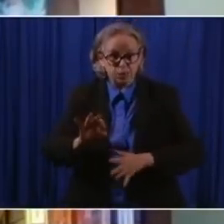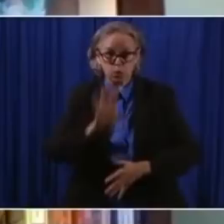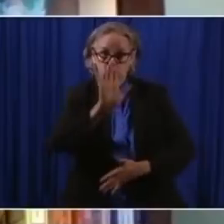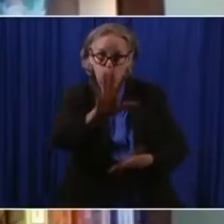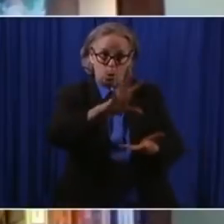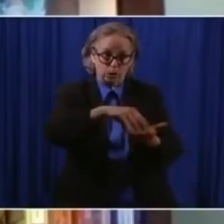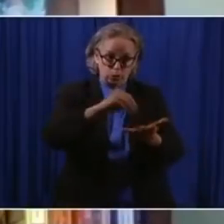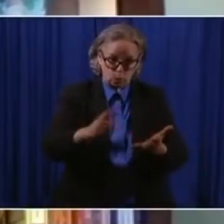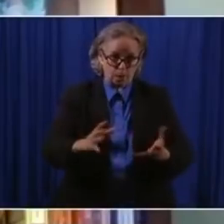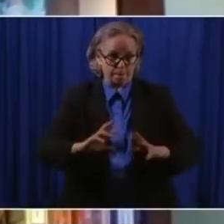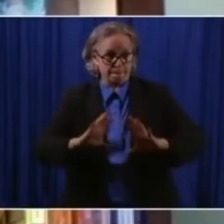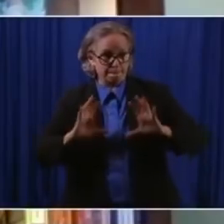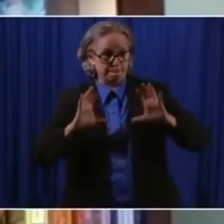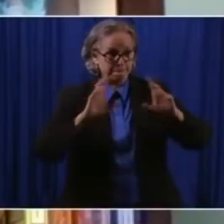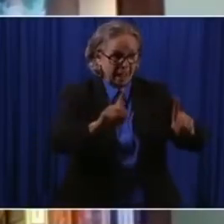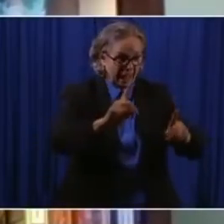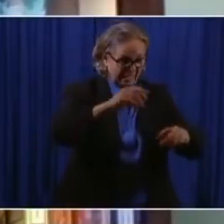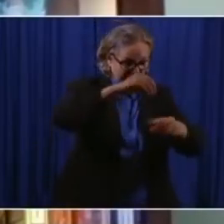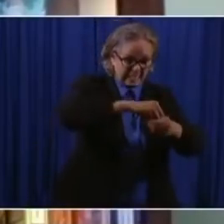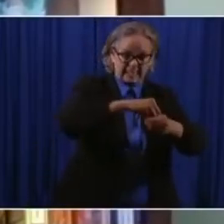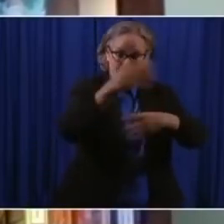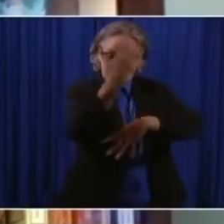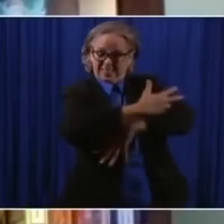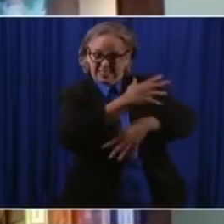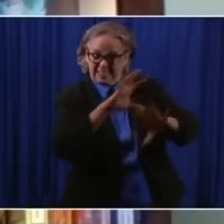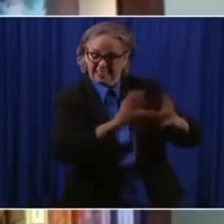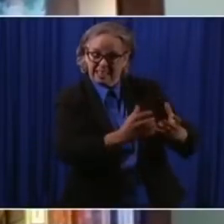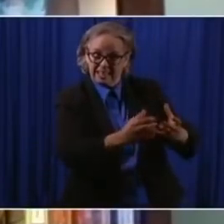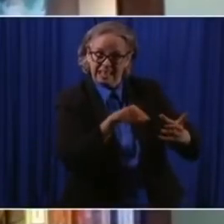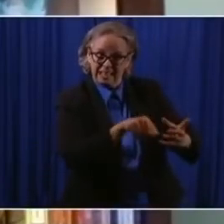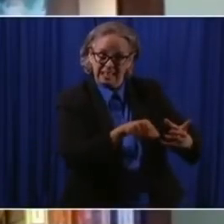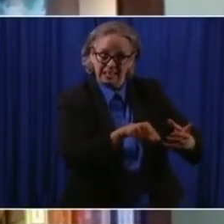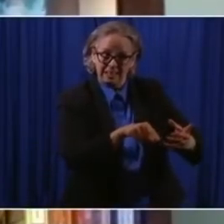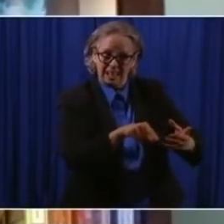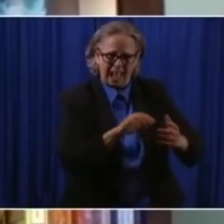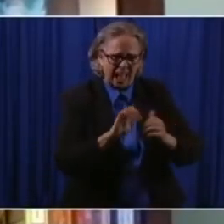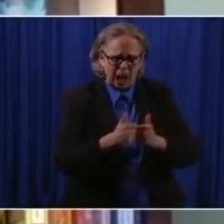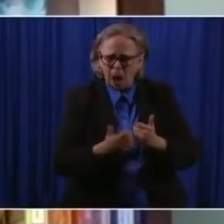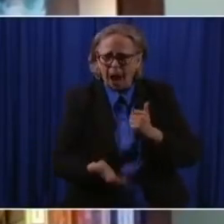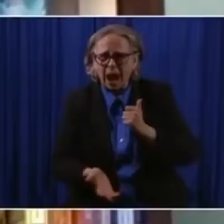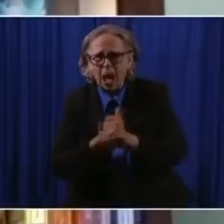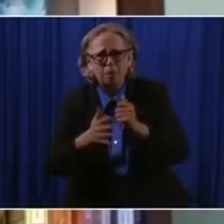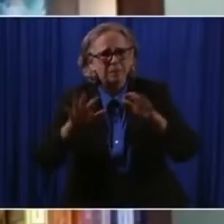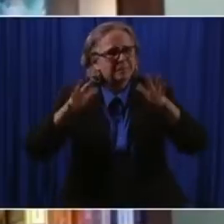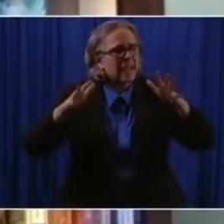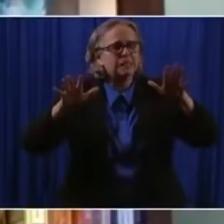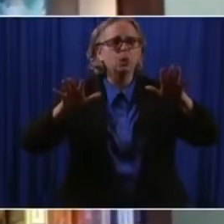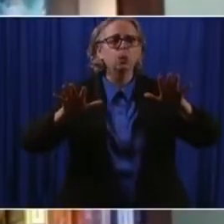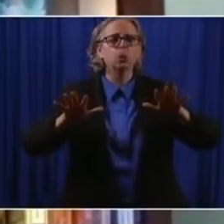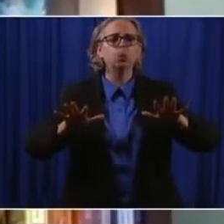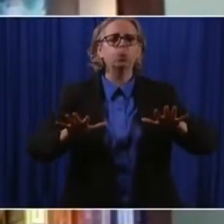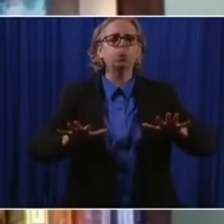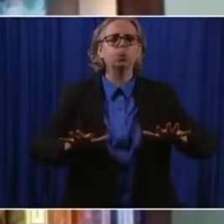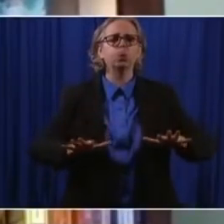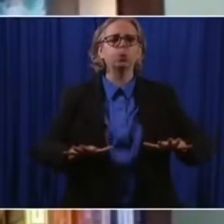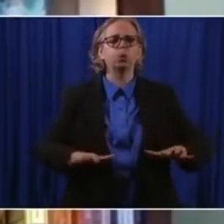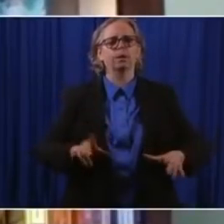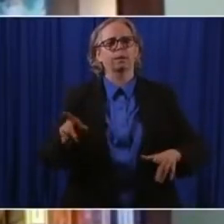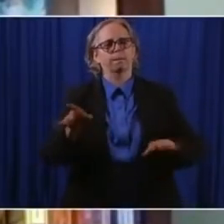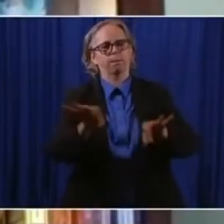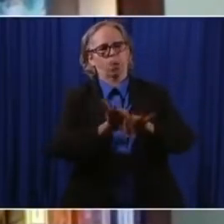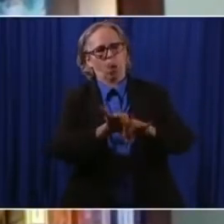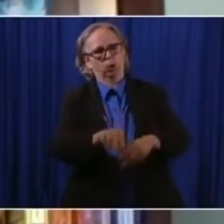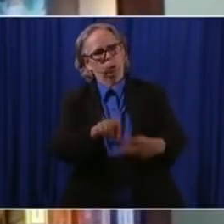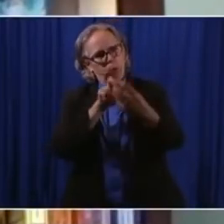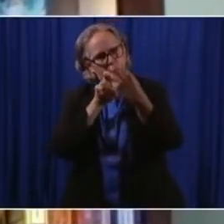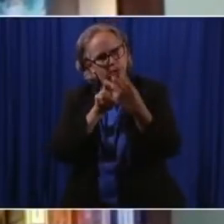things that you may want to do to calm your kiddo's anxiety would be to talk about some of the new routines that are